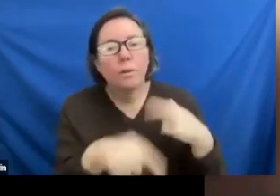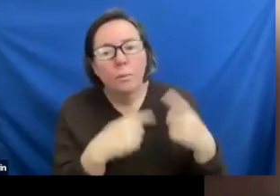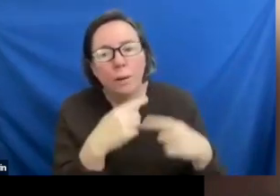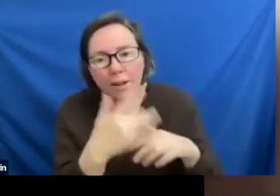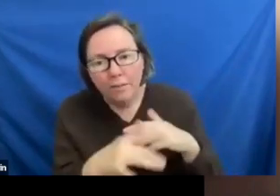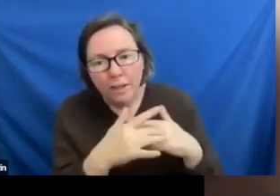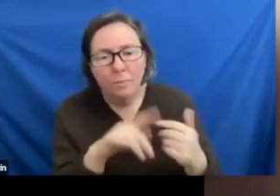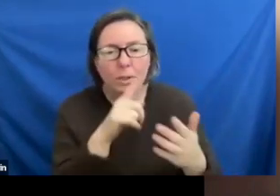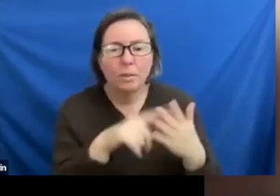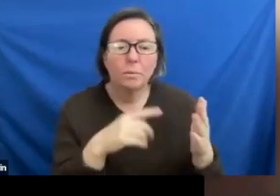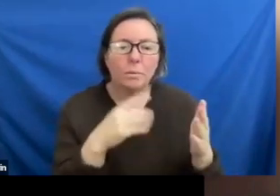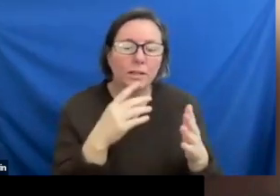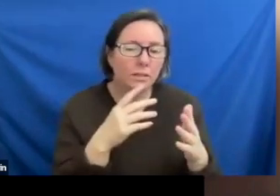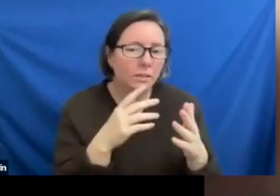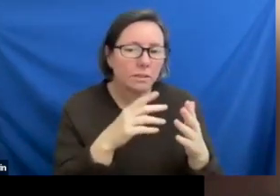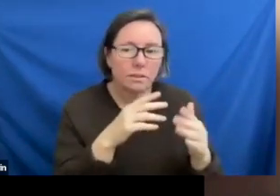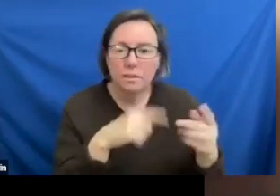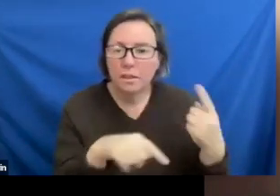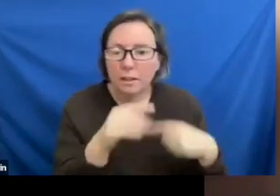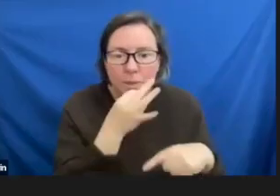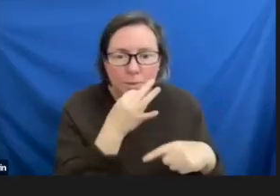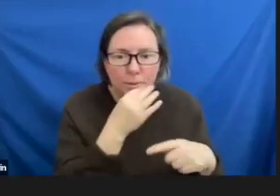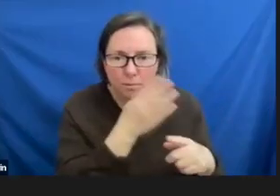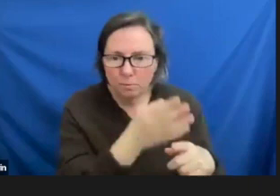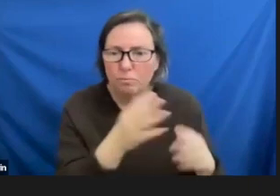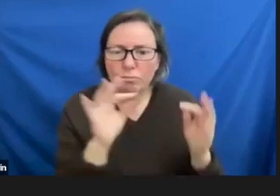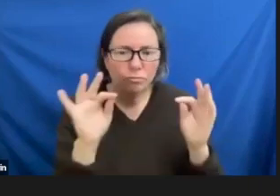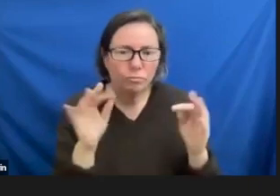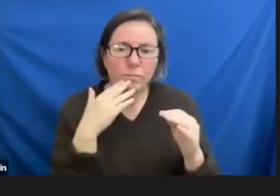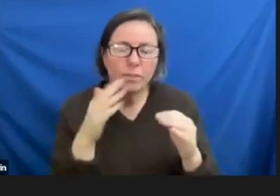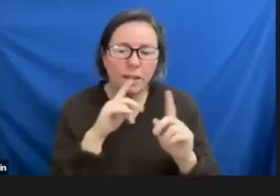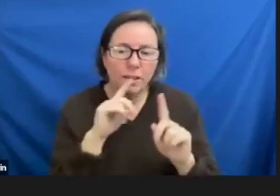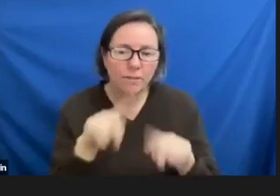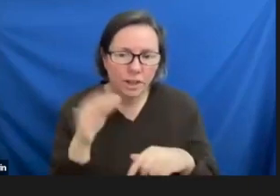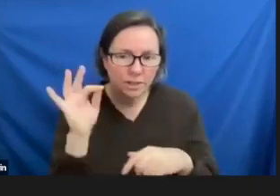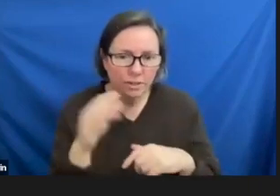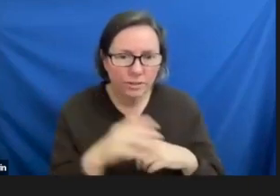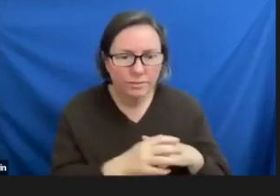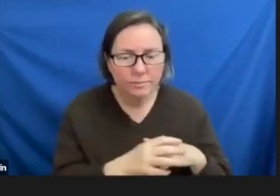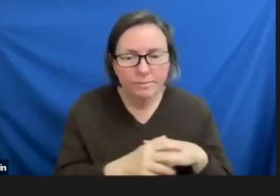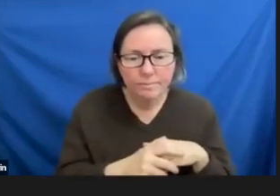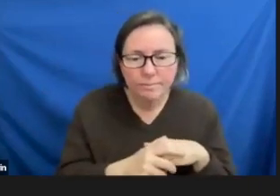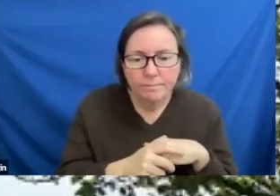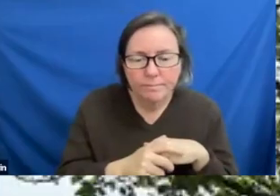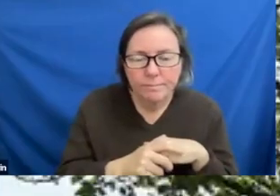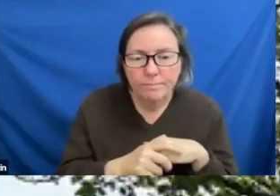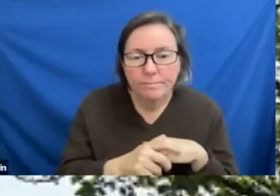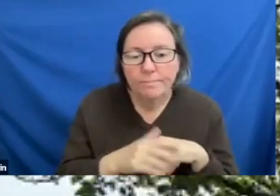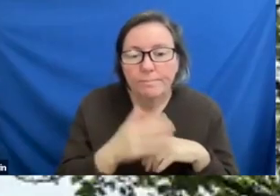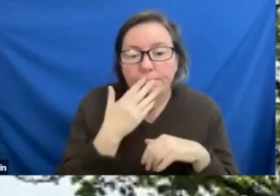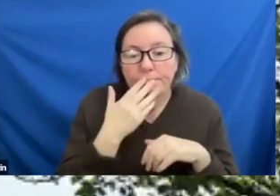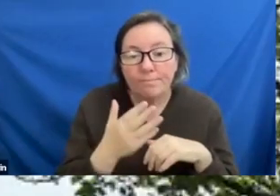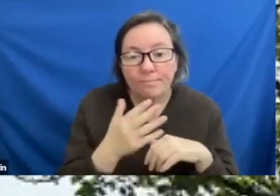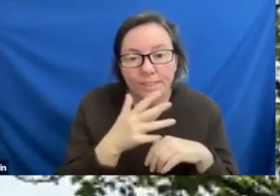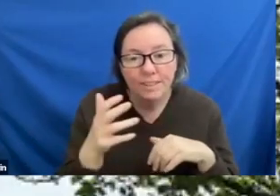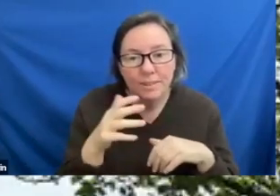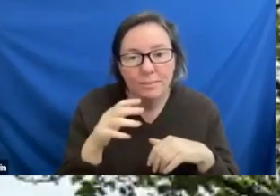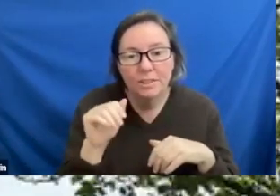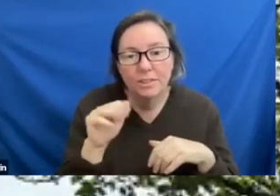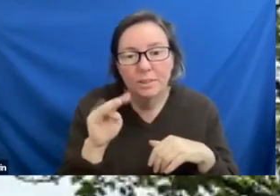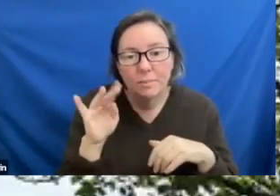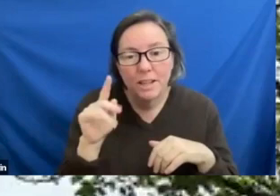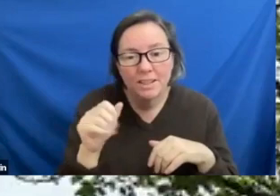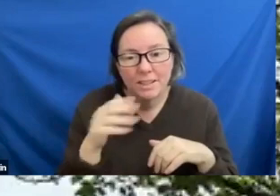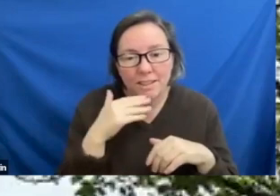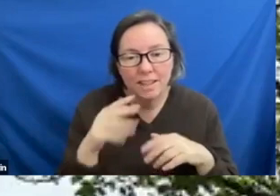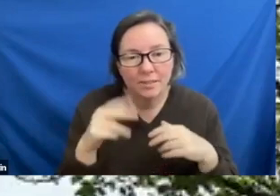there. So good questions. Thank you. Thank you so much for answering them. Thank you. Thanks so much, Amanda. Thanks for